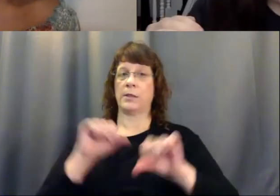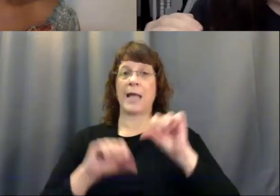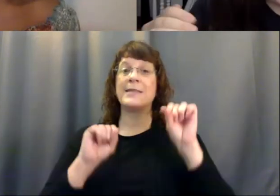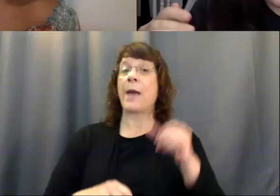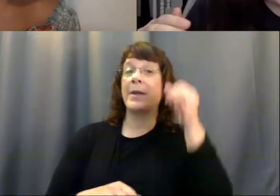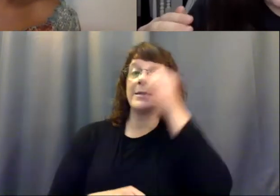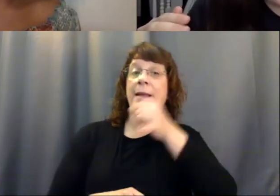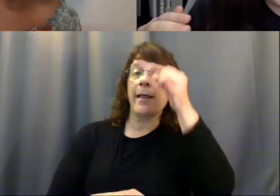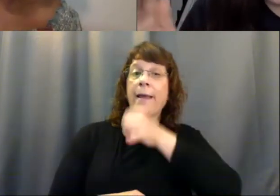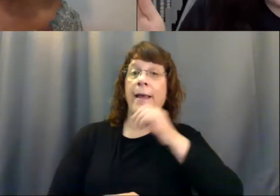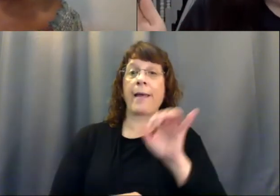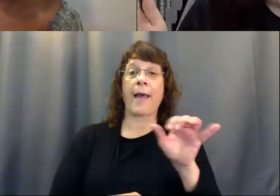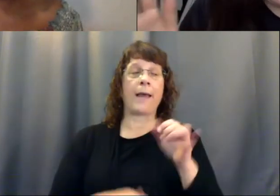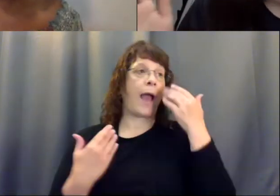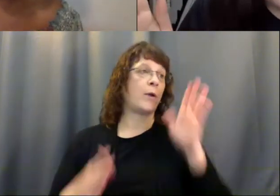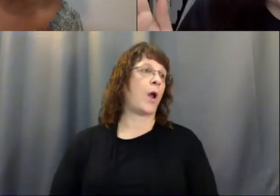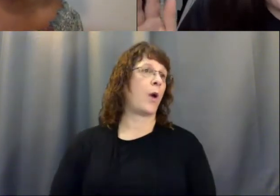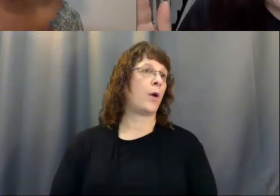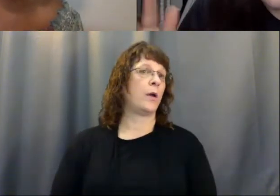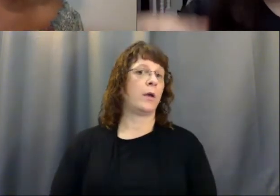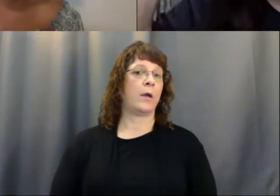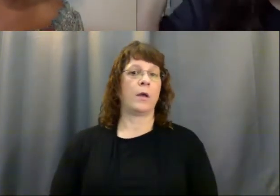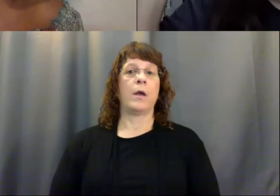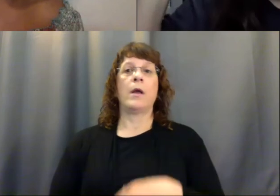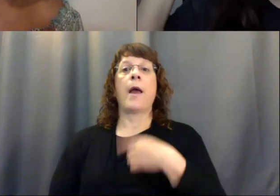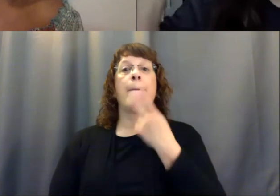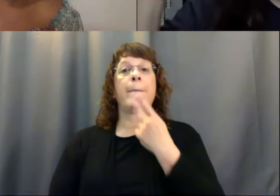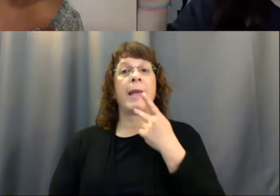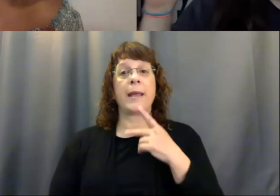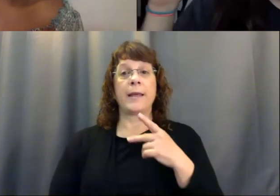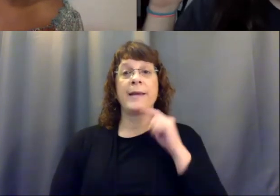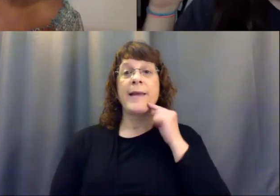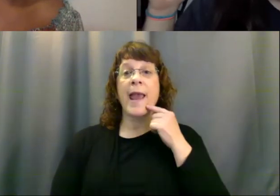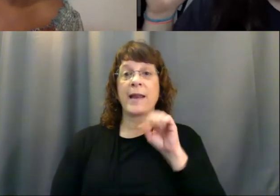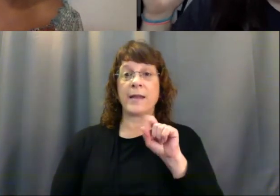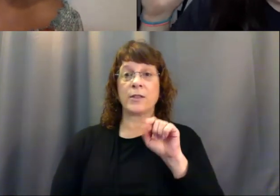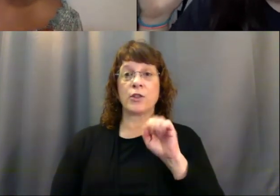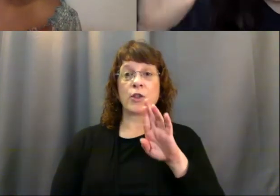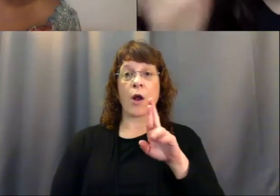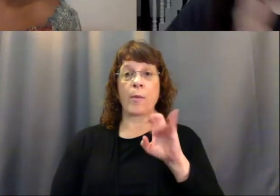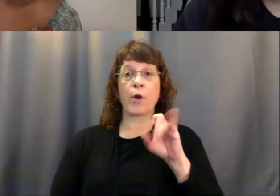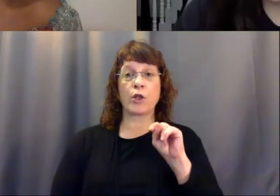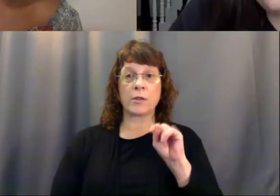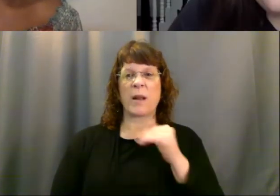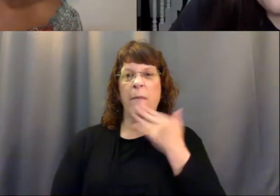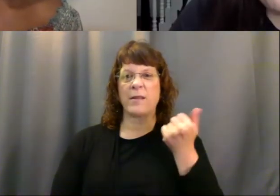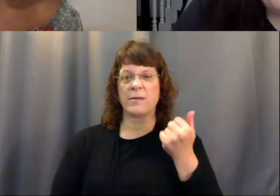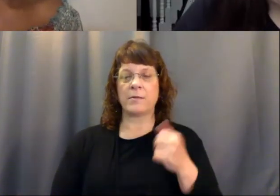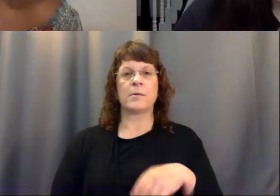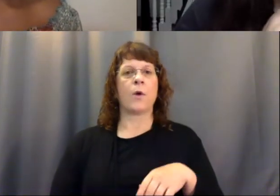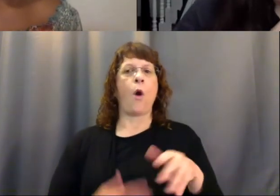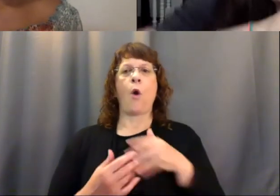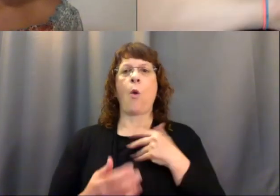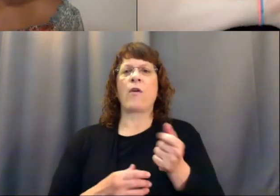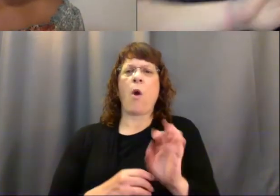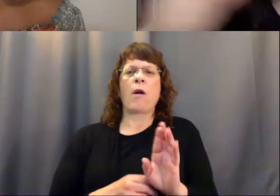and insignificant, like, I don't know, pink starburst is the best starburst, or serious and significant as you'd like. What